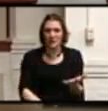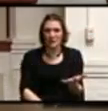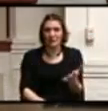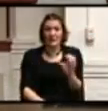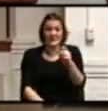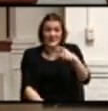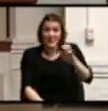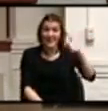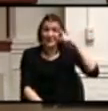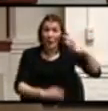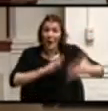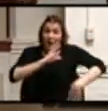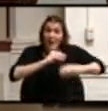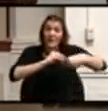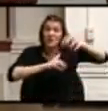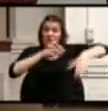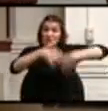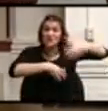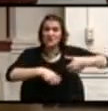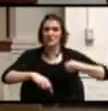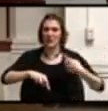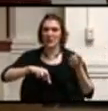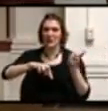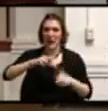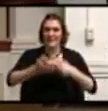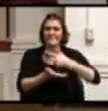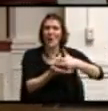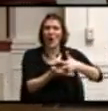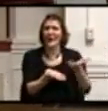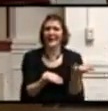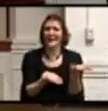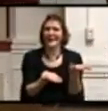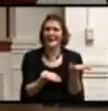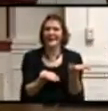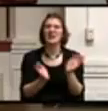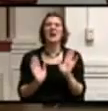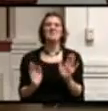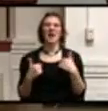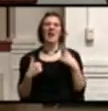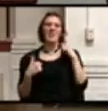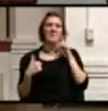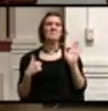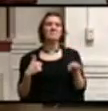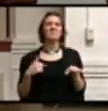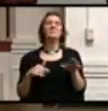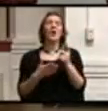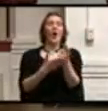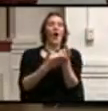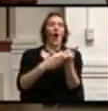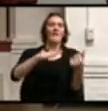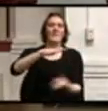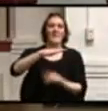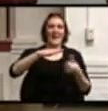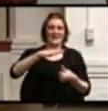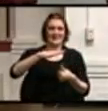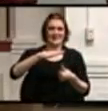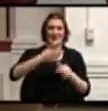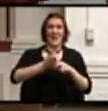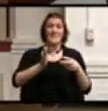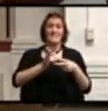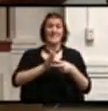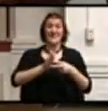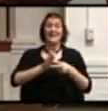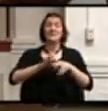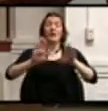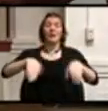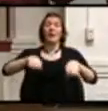room here to dig a big hole. So my first thought was, let's see if we can do this without a basement. It's going to increase the footprint a little bit, but let's see if we